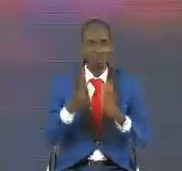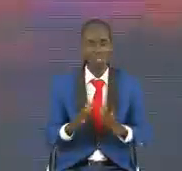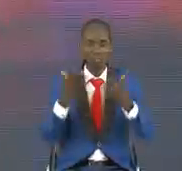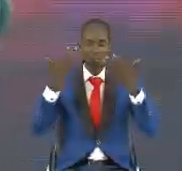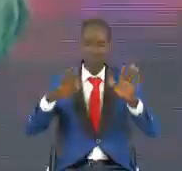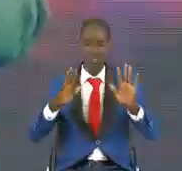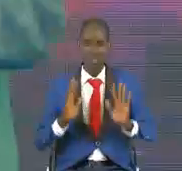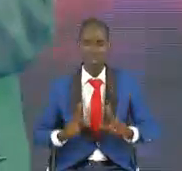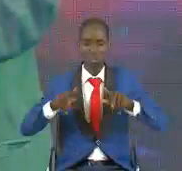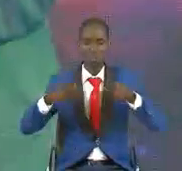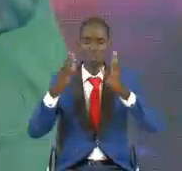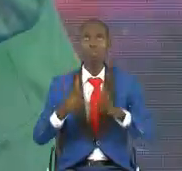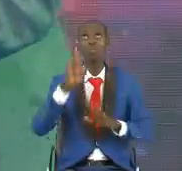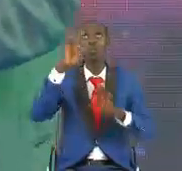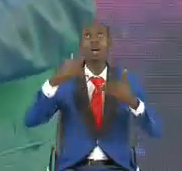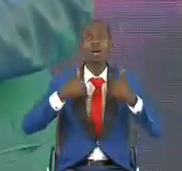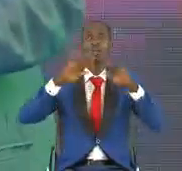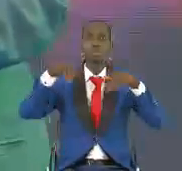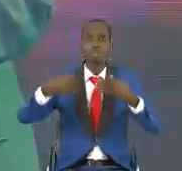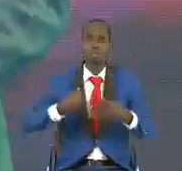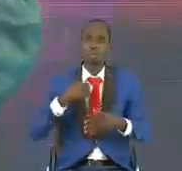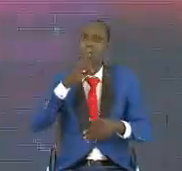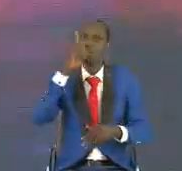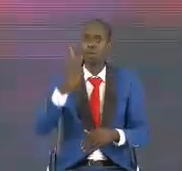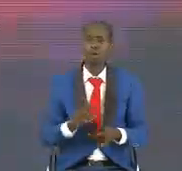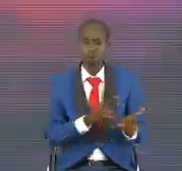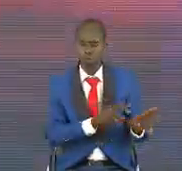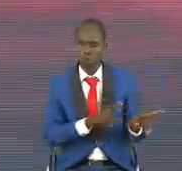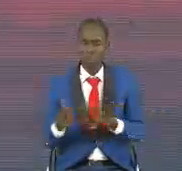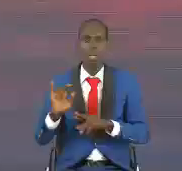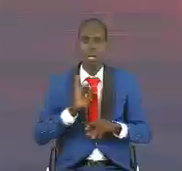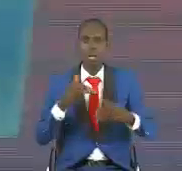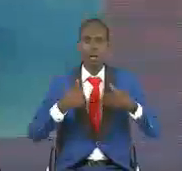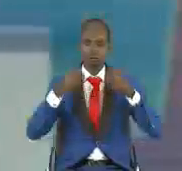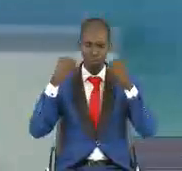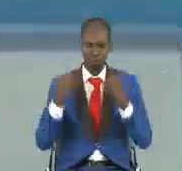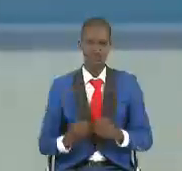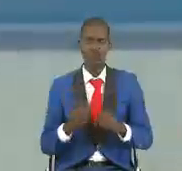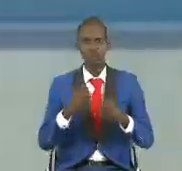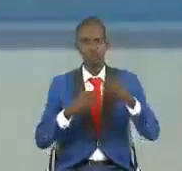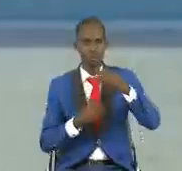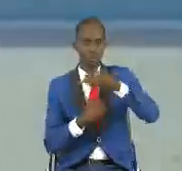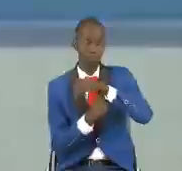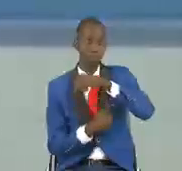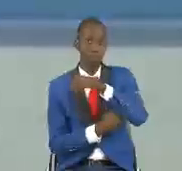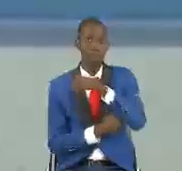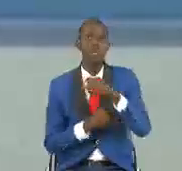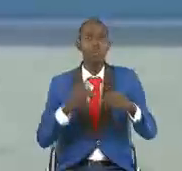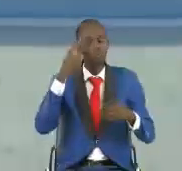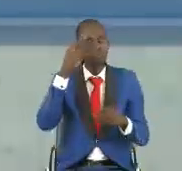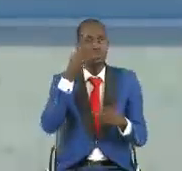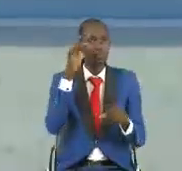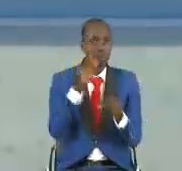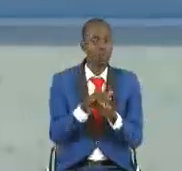have given me assurance. Already I have a solid foundation for the promised redemption. Now I accept.